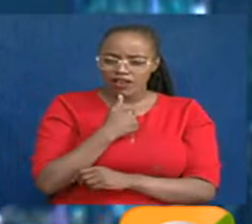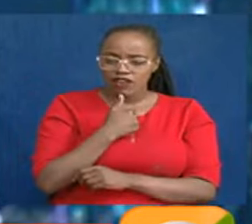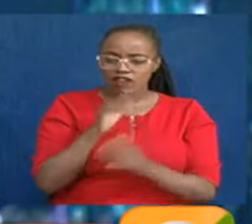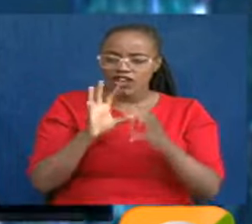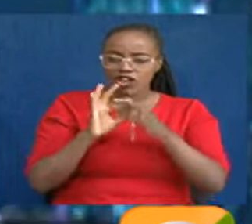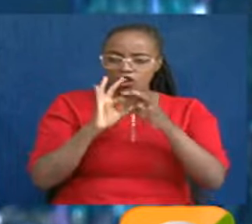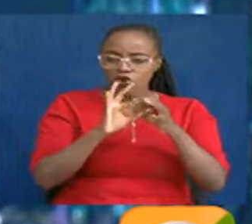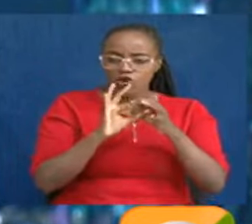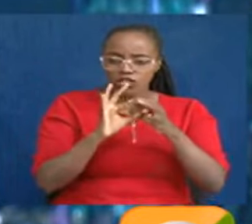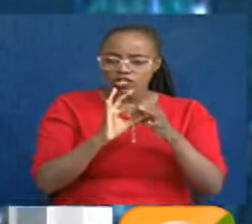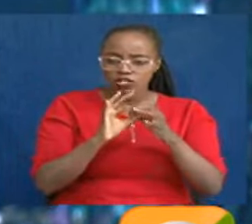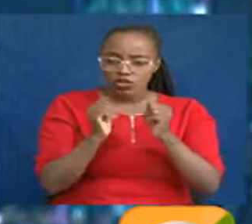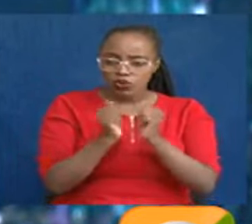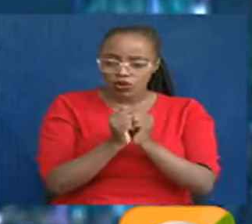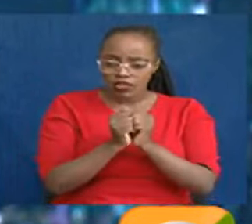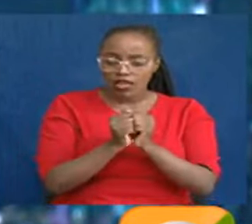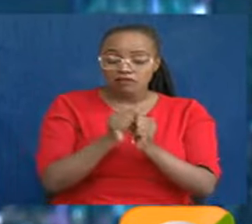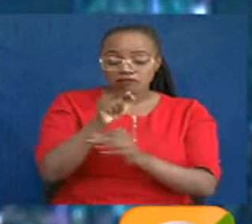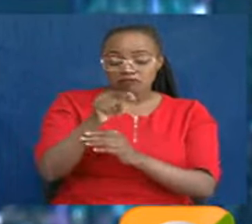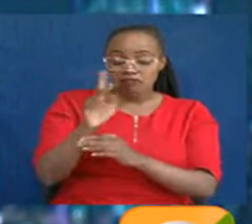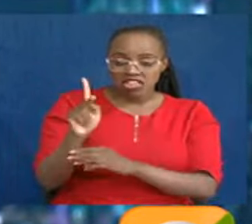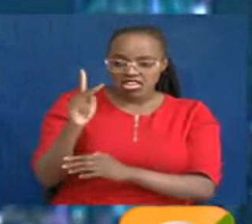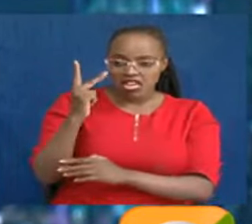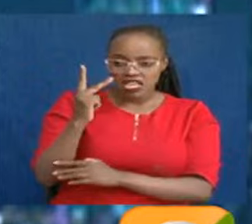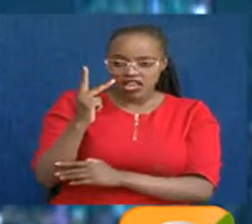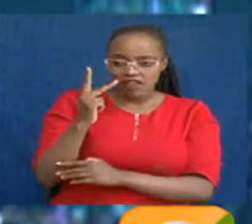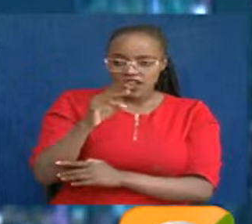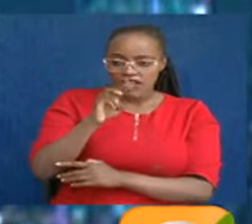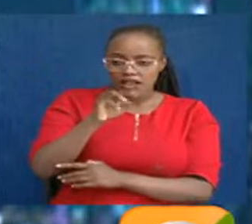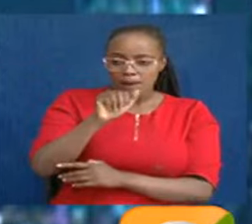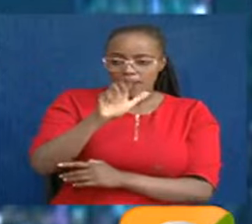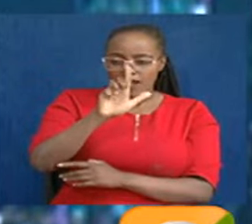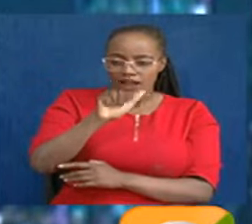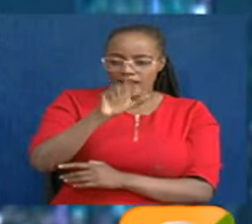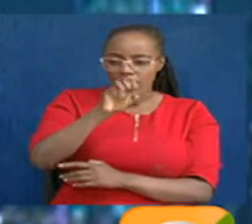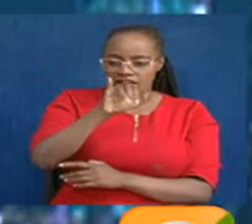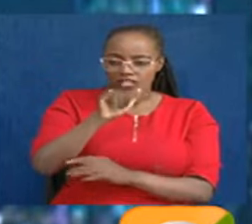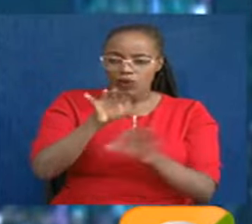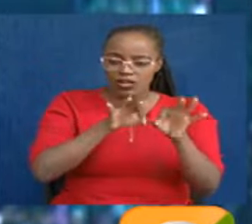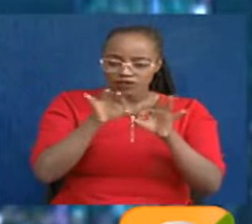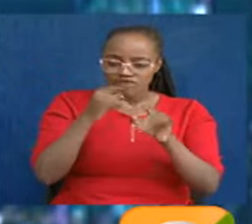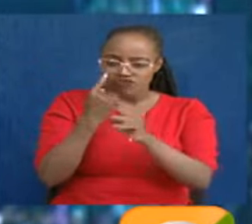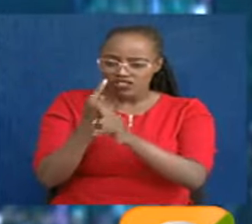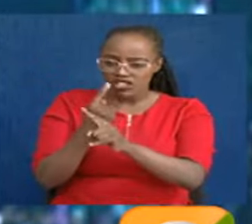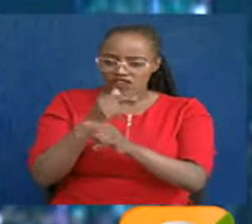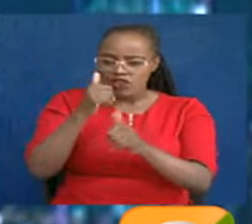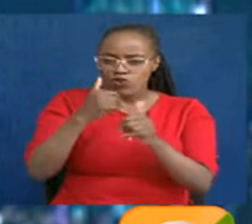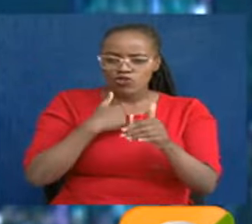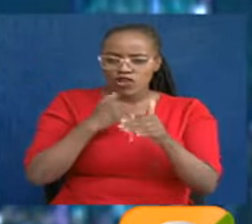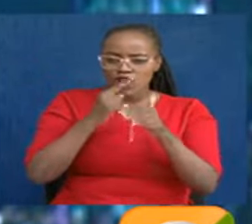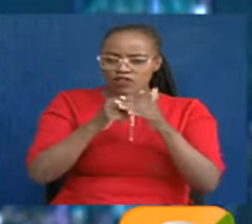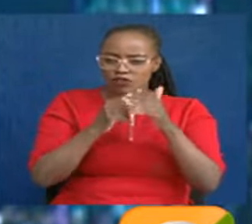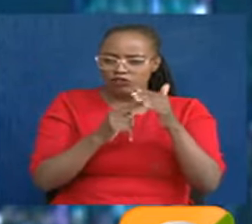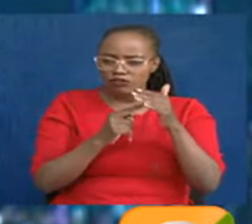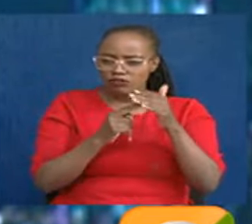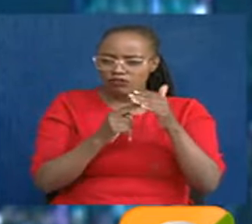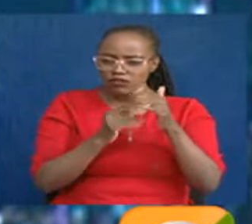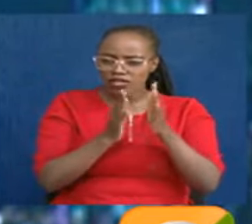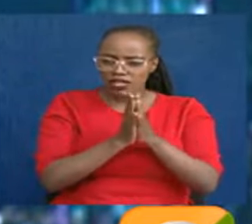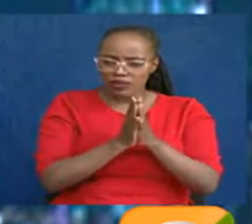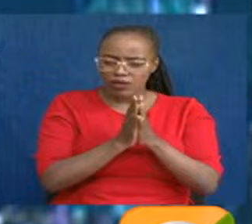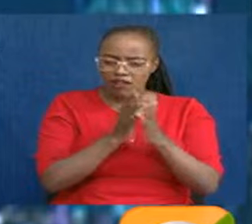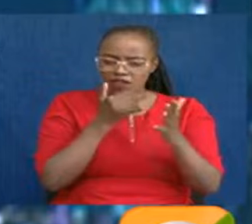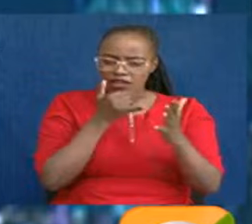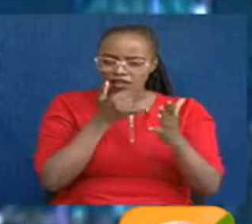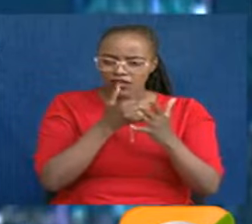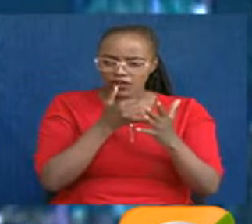with the potential partners in Kenya. So what our intention is to make sure that they can strike the deal in terms of penetrating this market, because